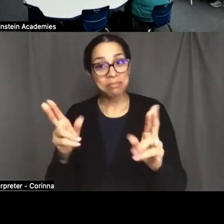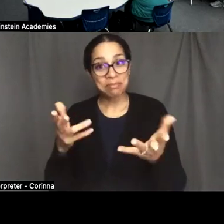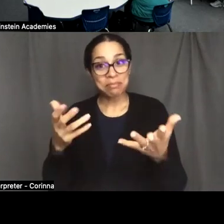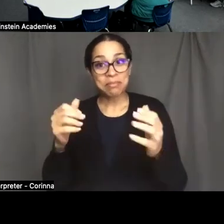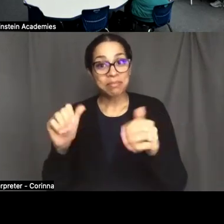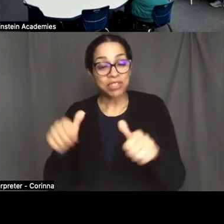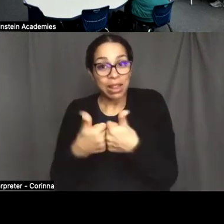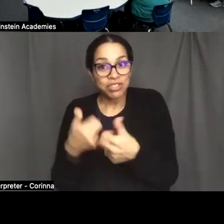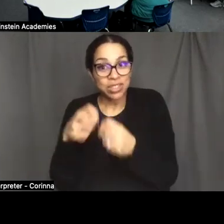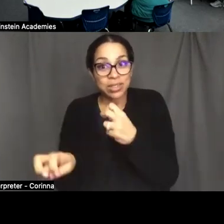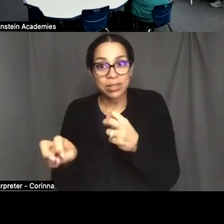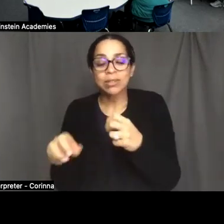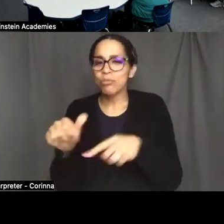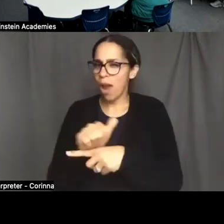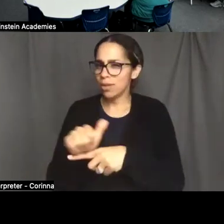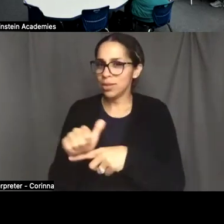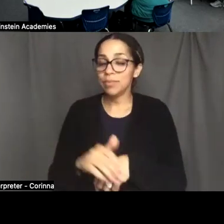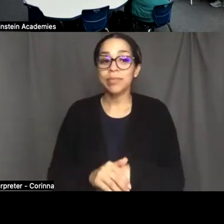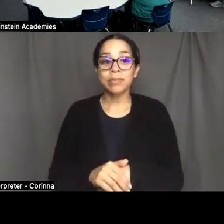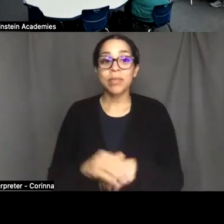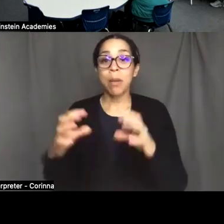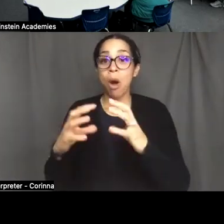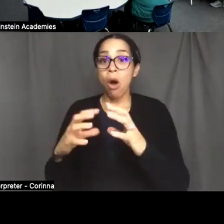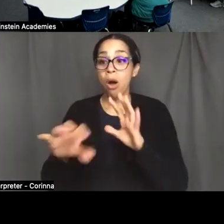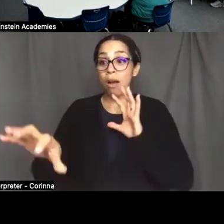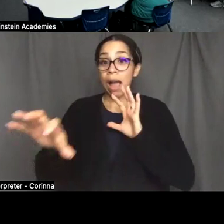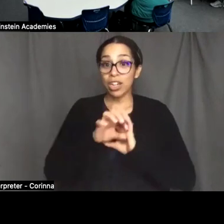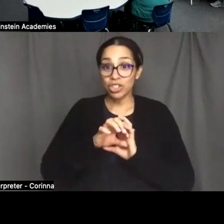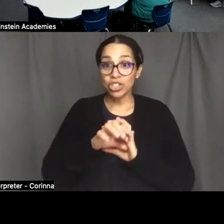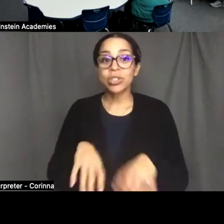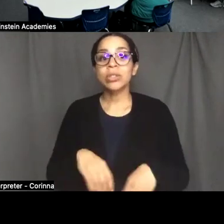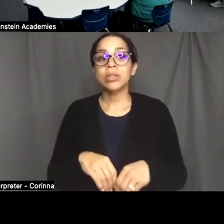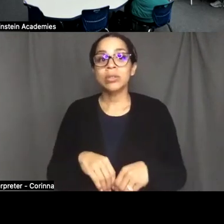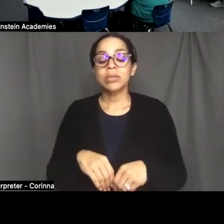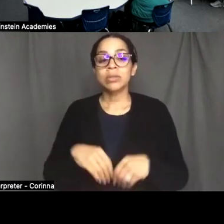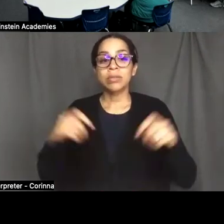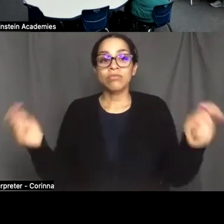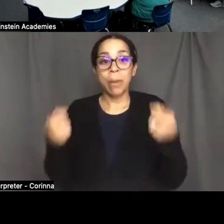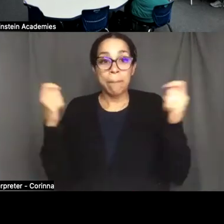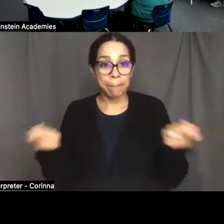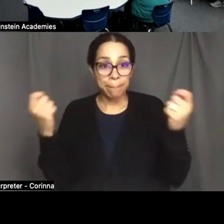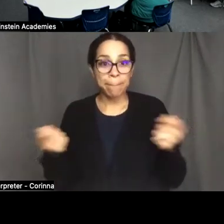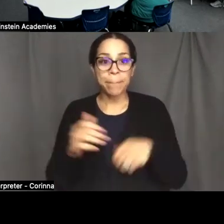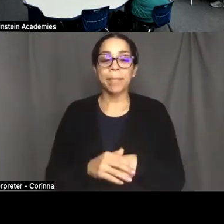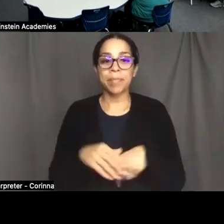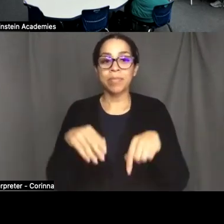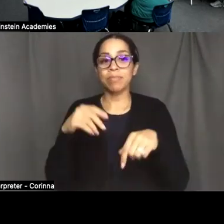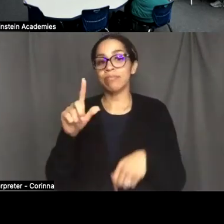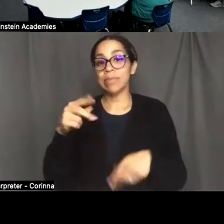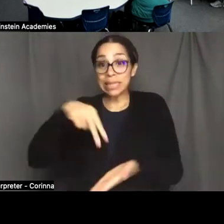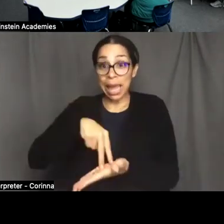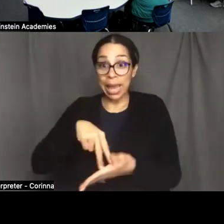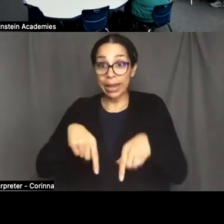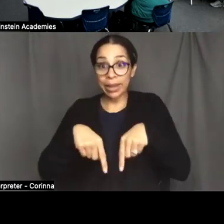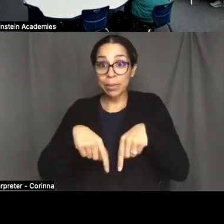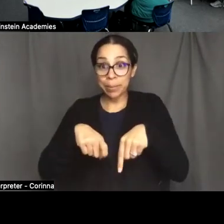a ball, rope jumping, standing on one leg, drawing with two hands, drawing with music. So all of these